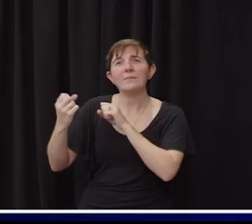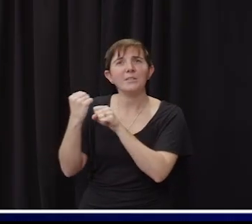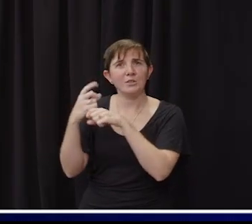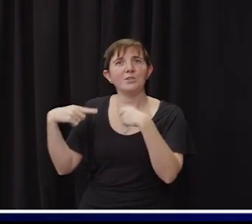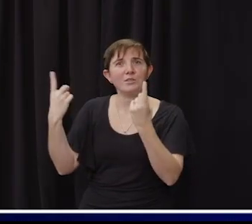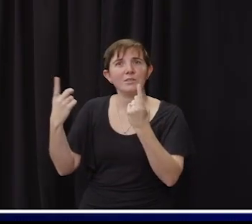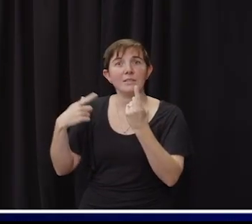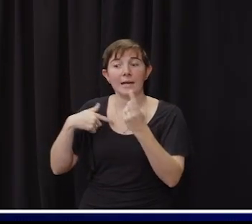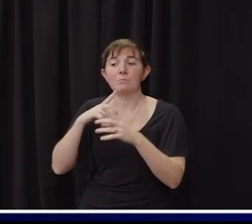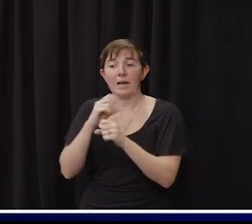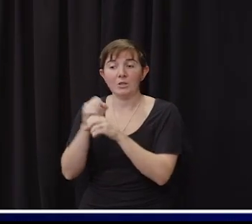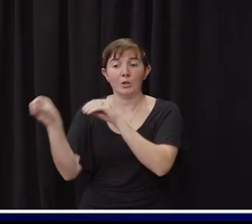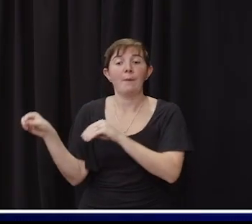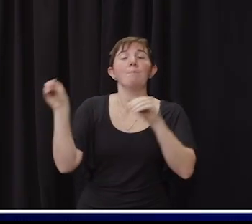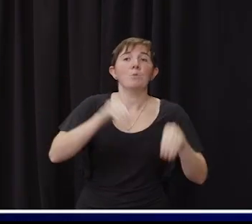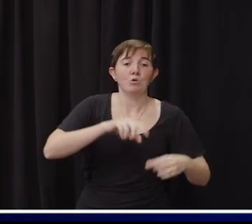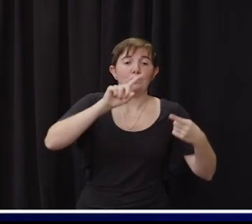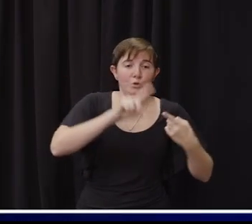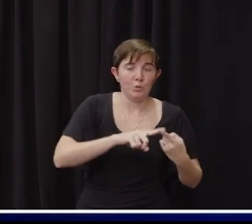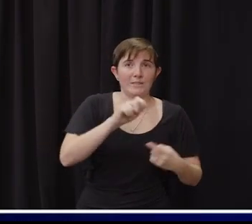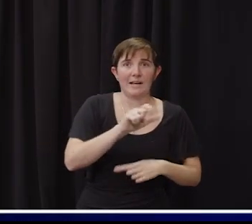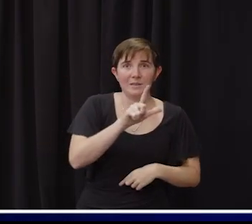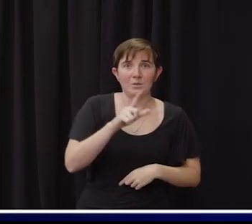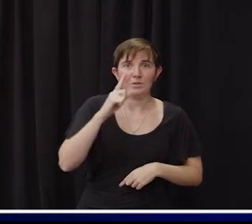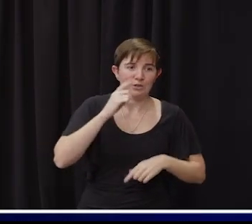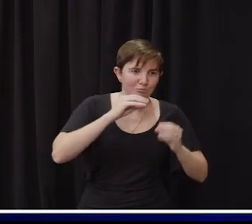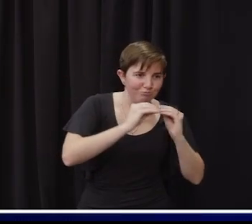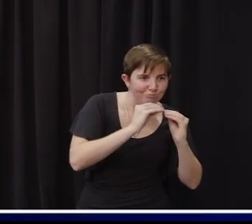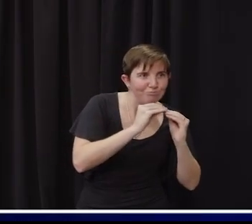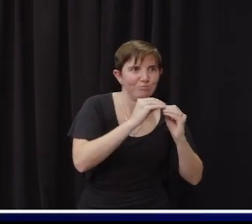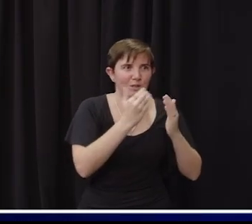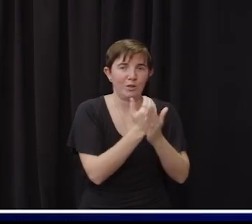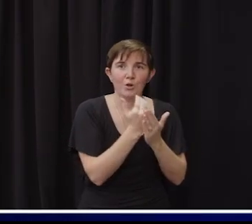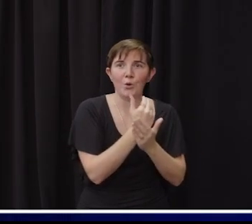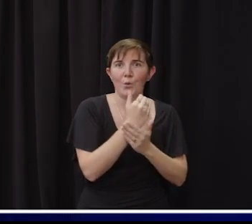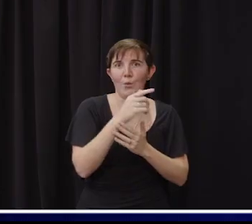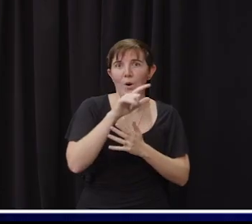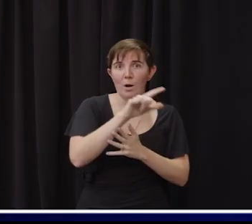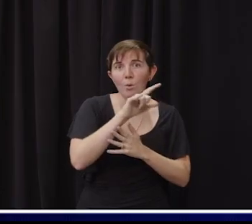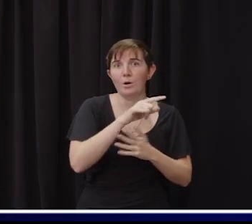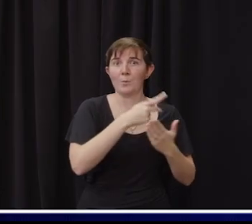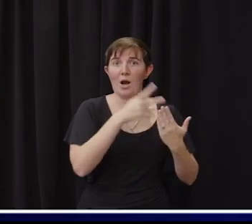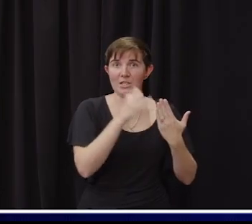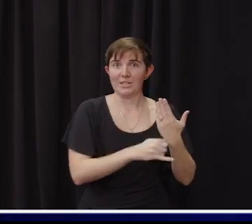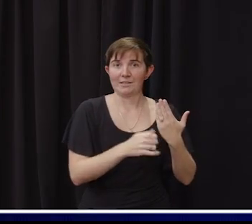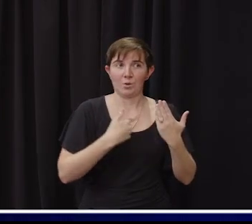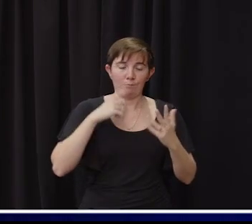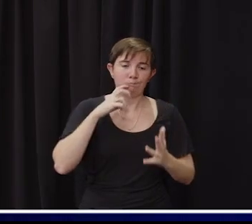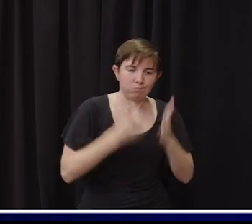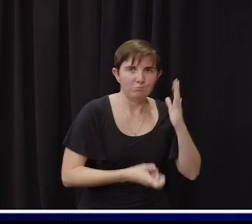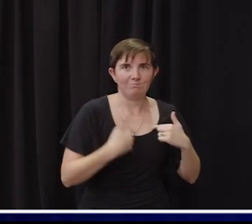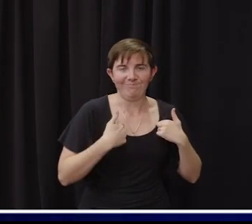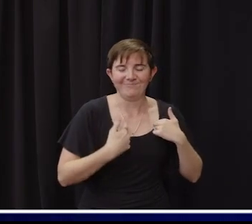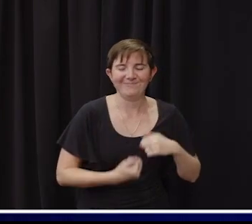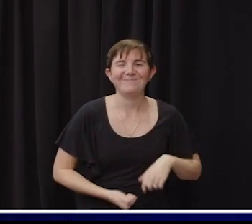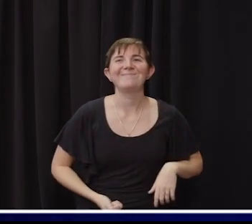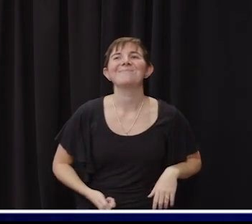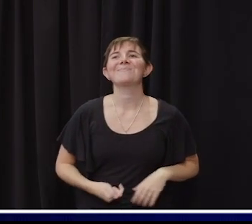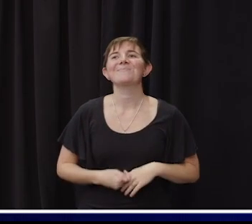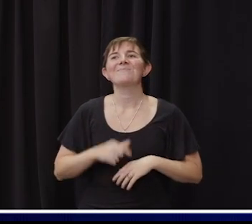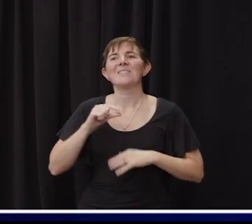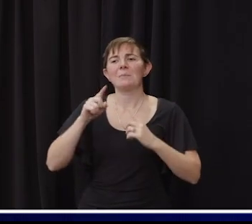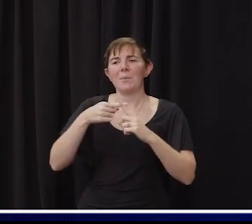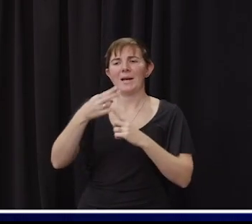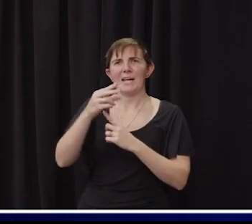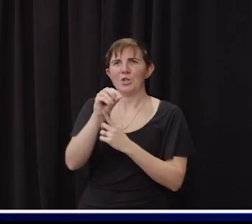and moved to St. Louis recently to work on the new airport project. So dedicated to that. So a little bit about